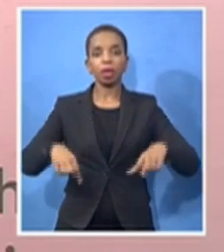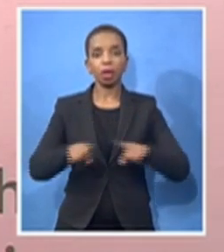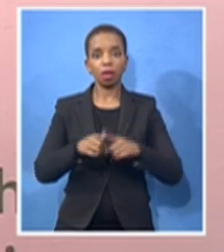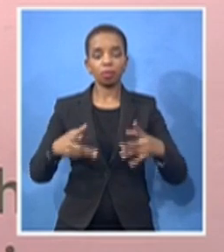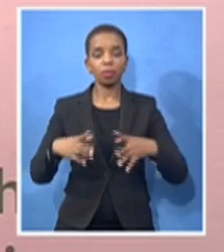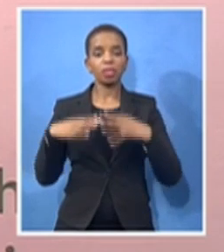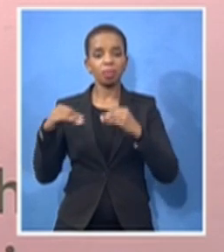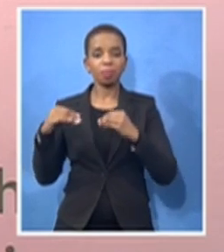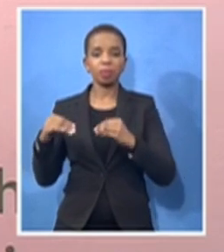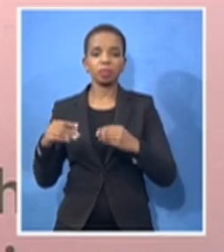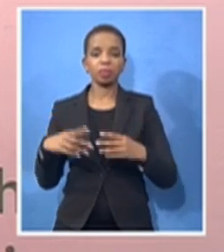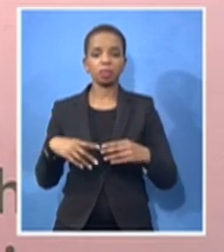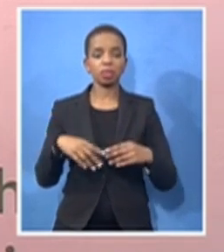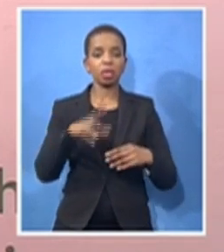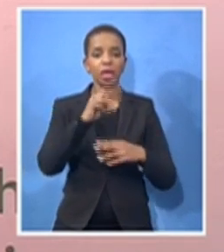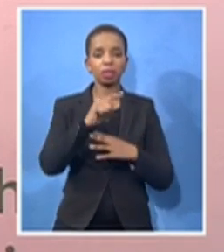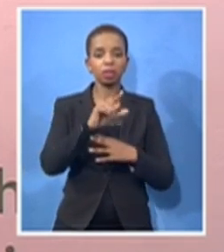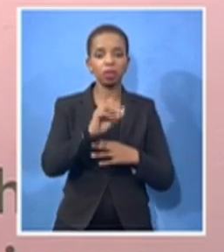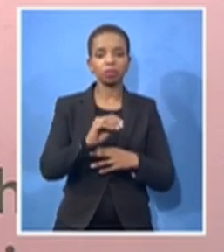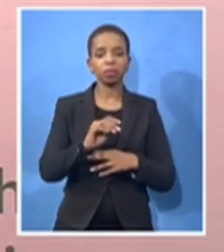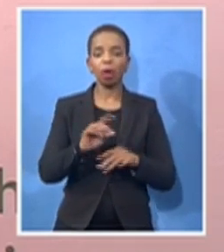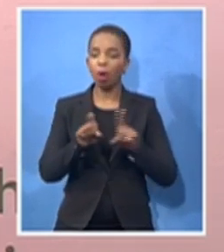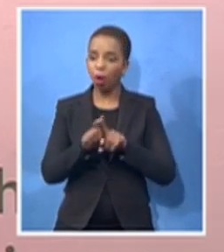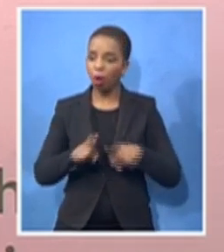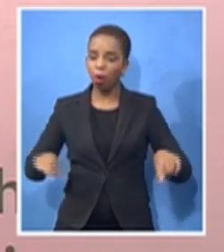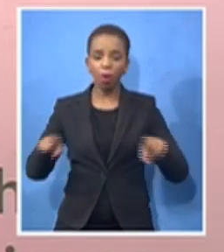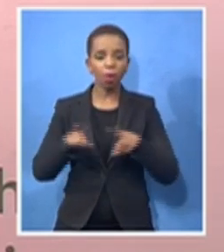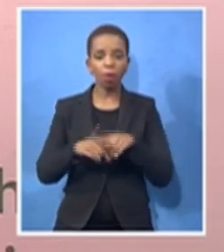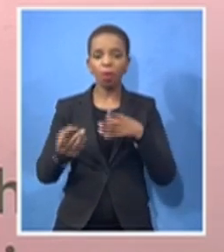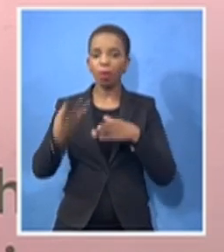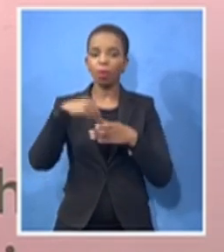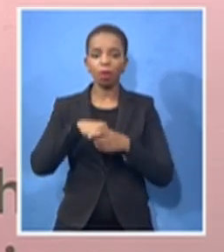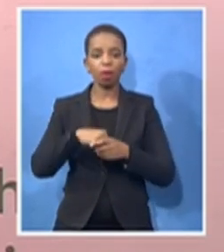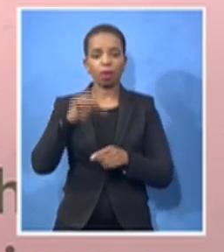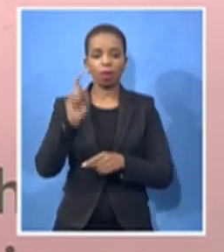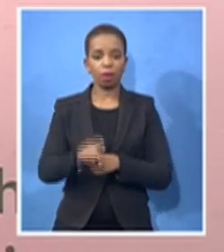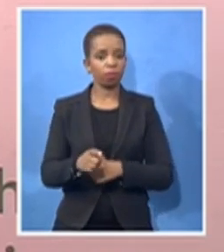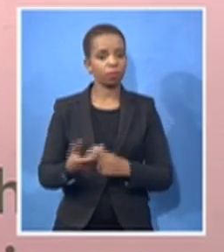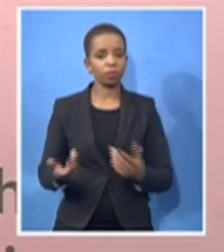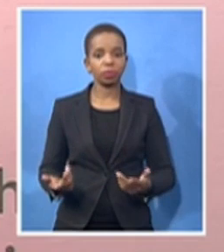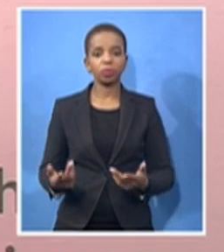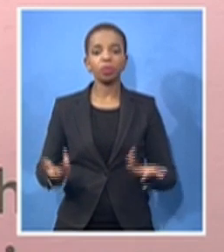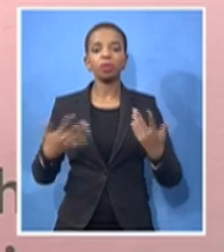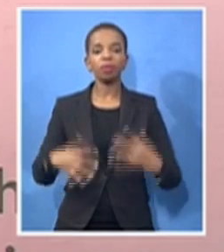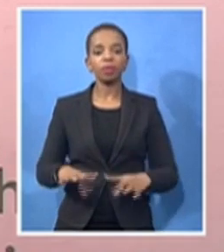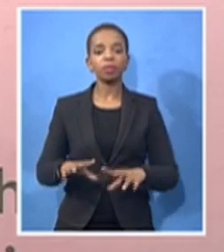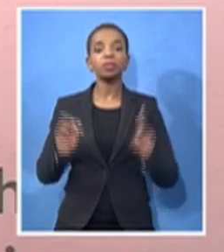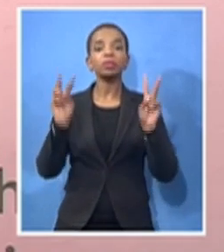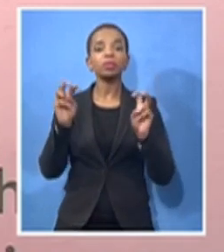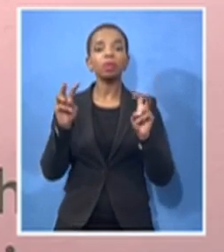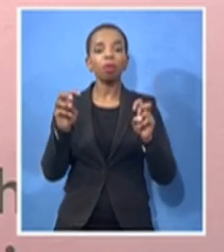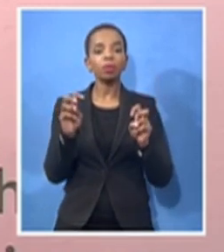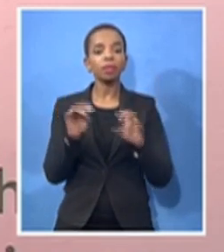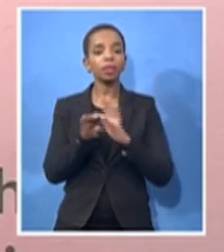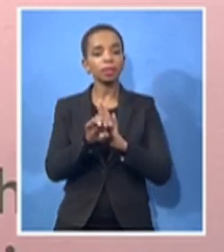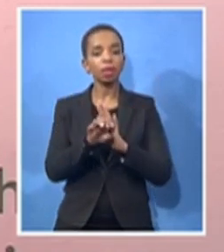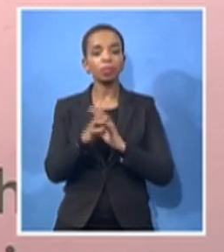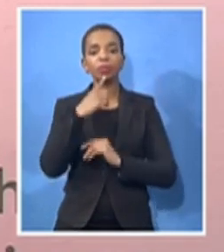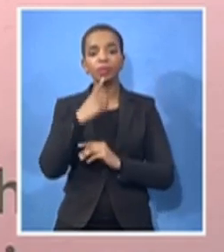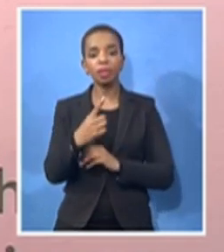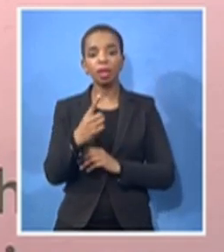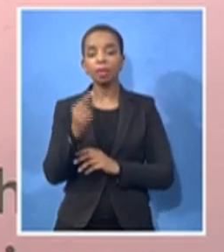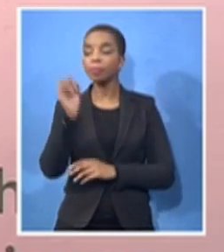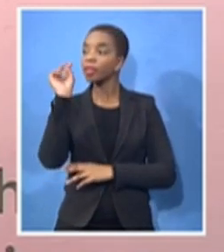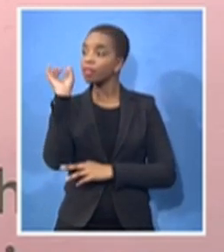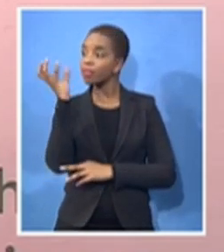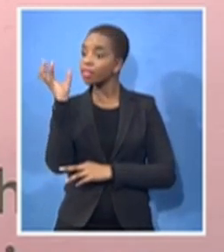We were quoting an example of how working together in the Free State, we were able to actually hold the figures stable